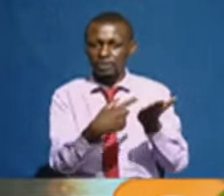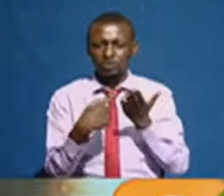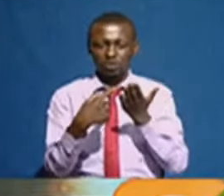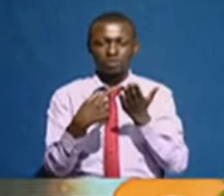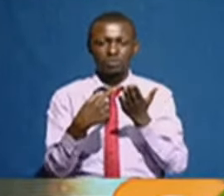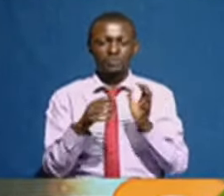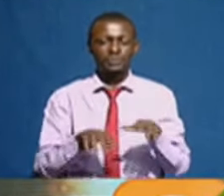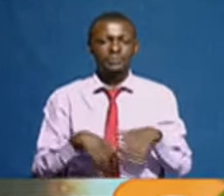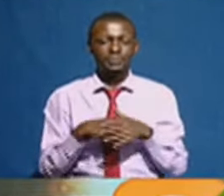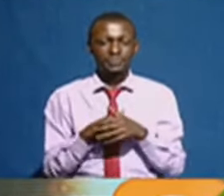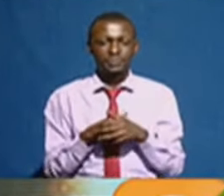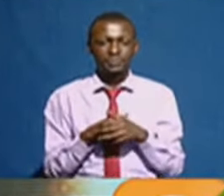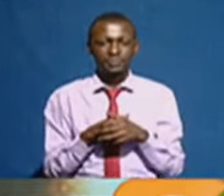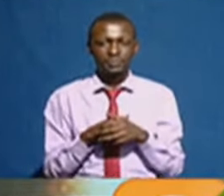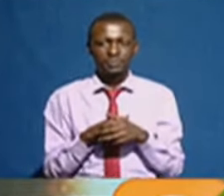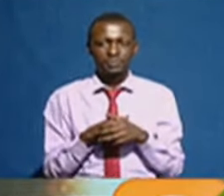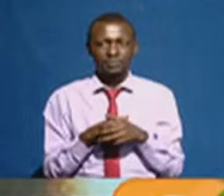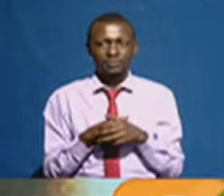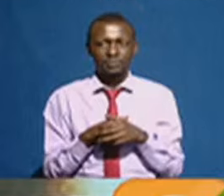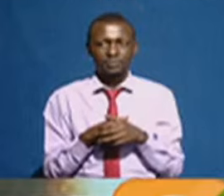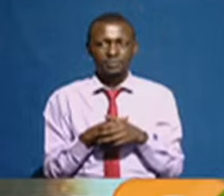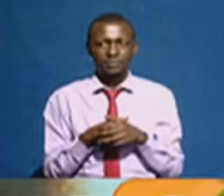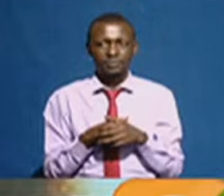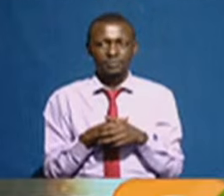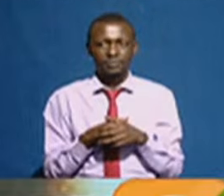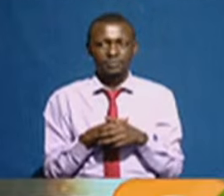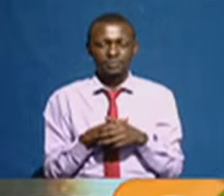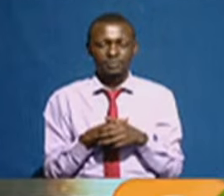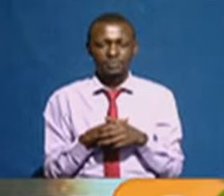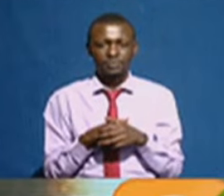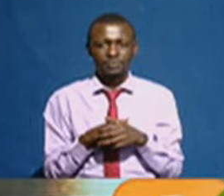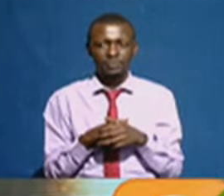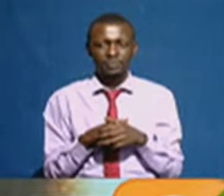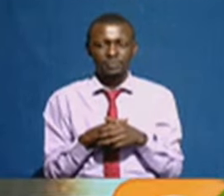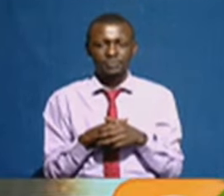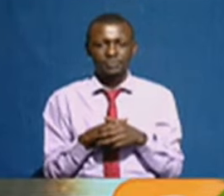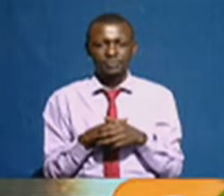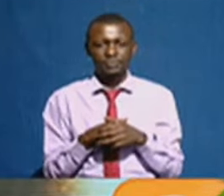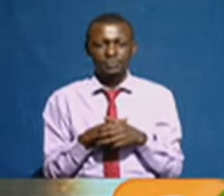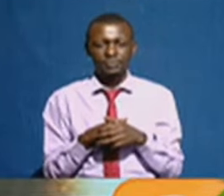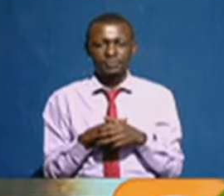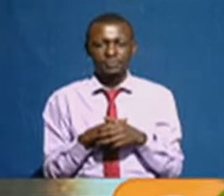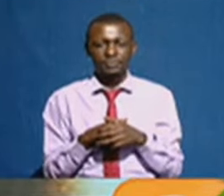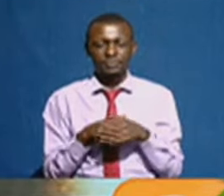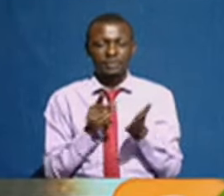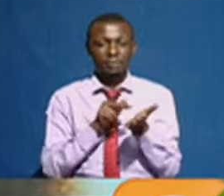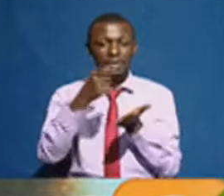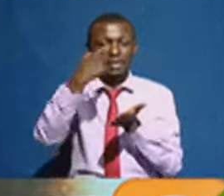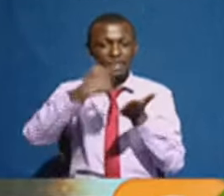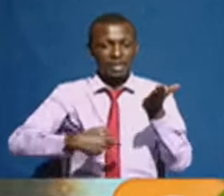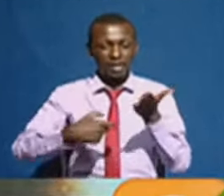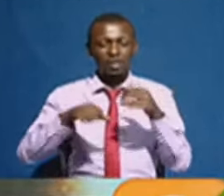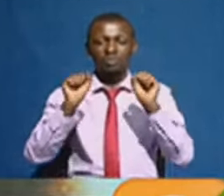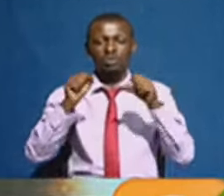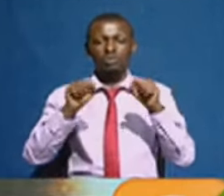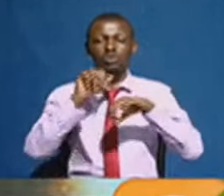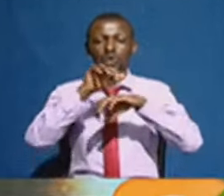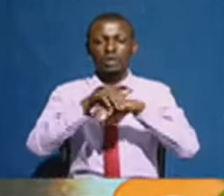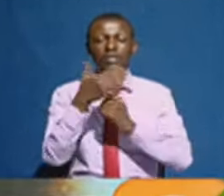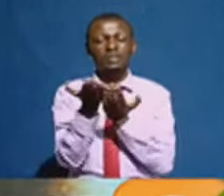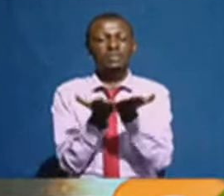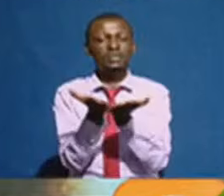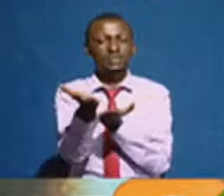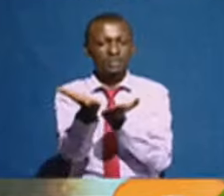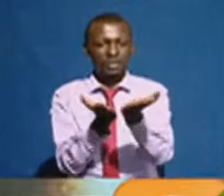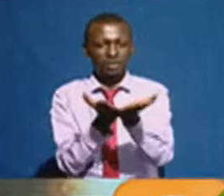plant a maize seed, you'd expect to harvest maize. If you pay tax, you should at least get services